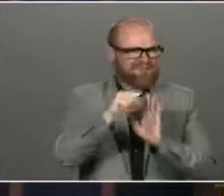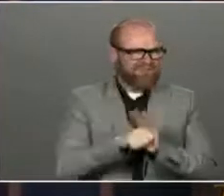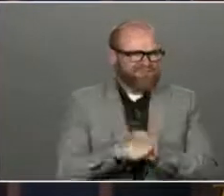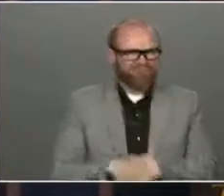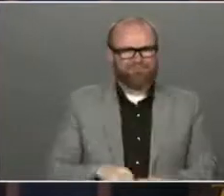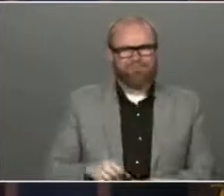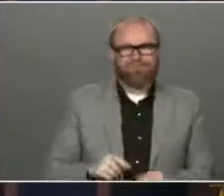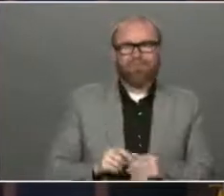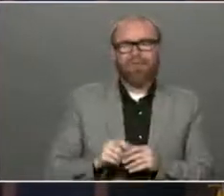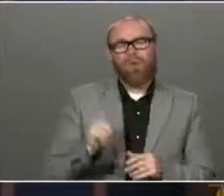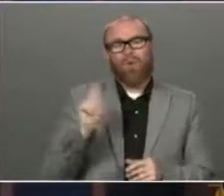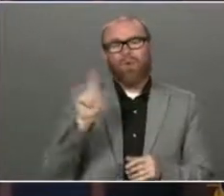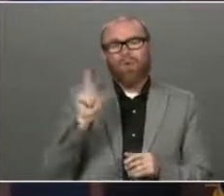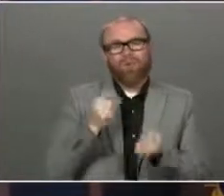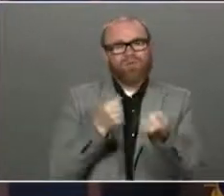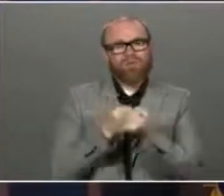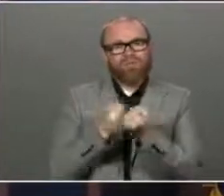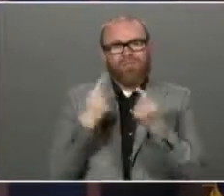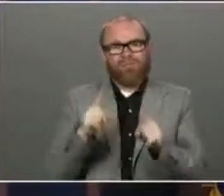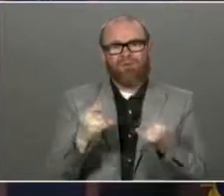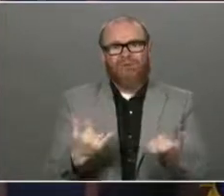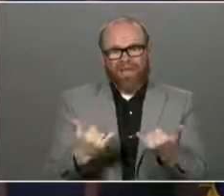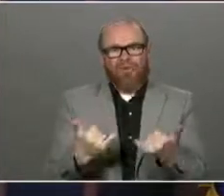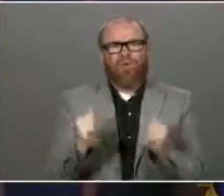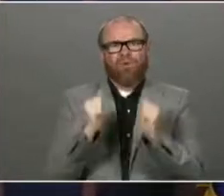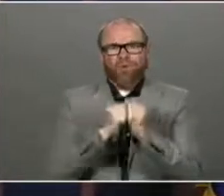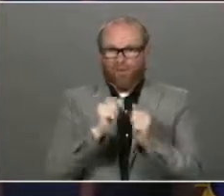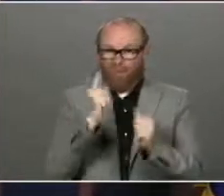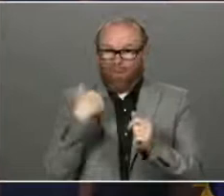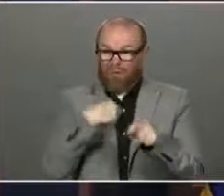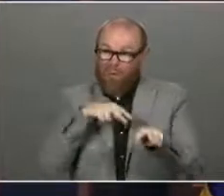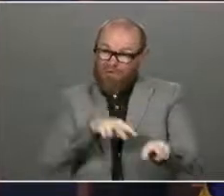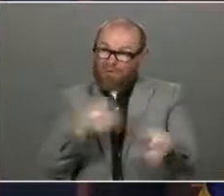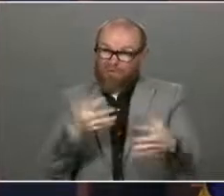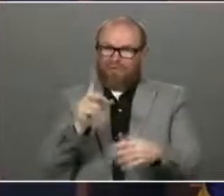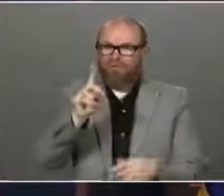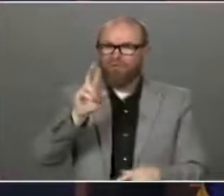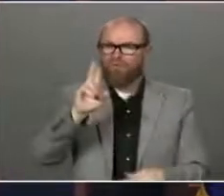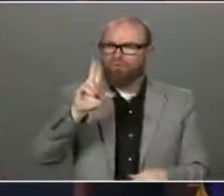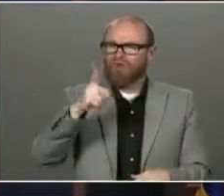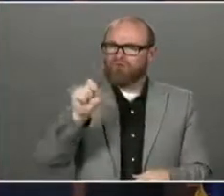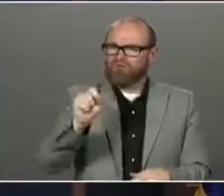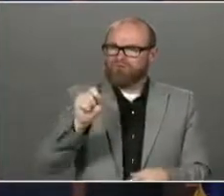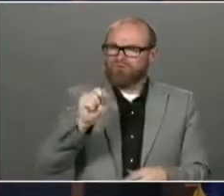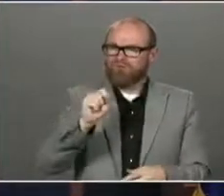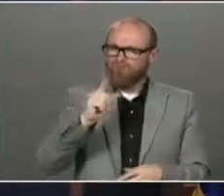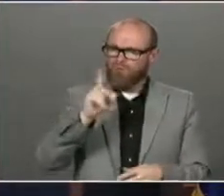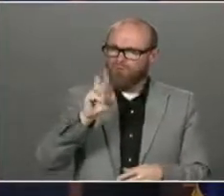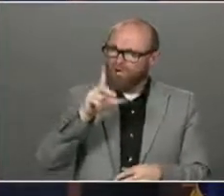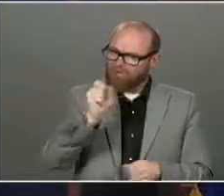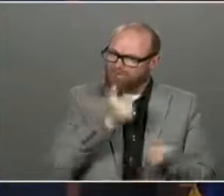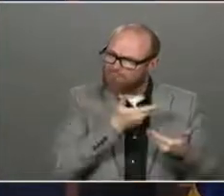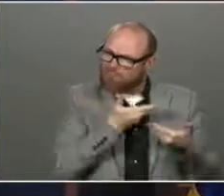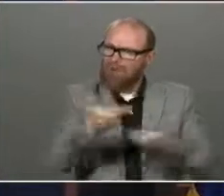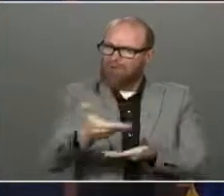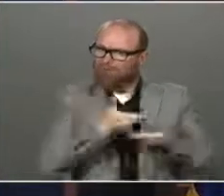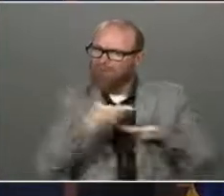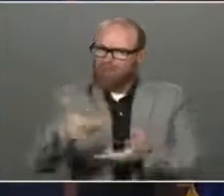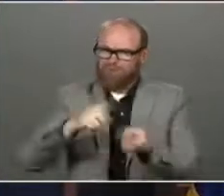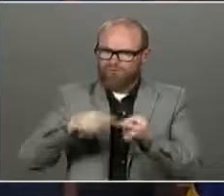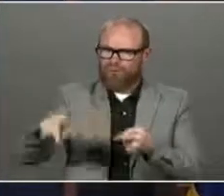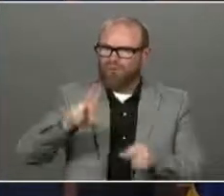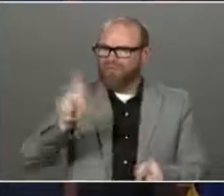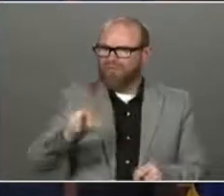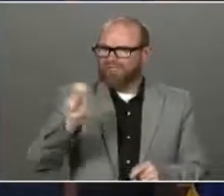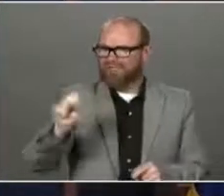happening right now is really with the drug trade and logistically. The fentanyl and other drugs that are